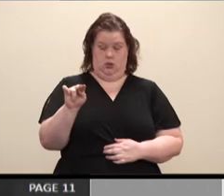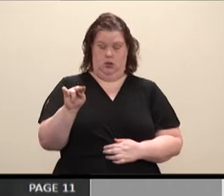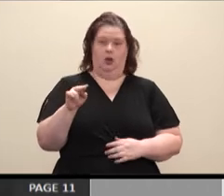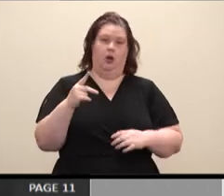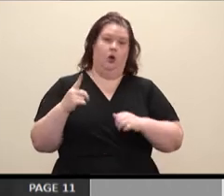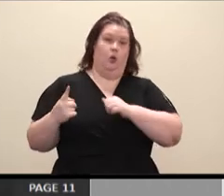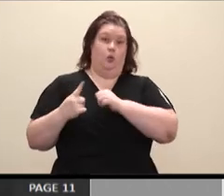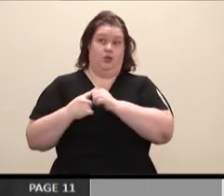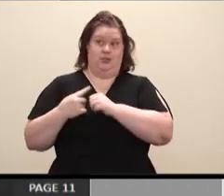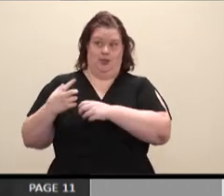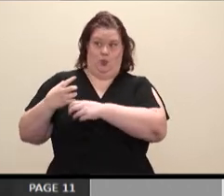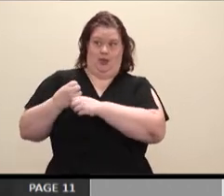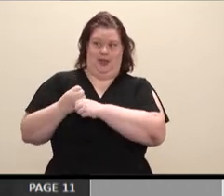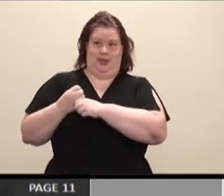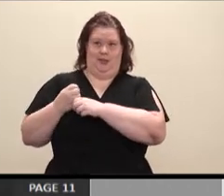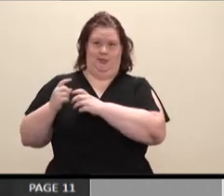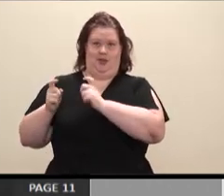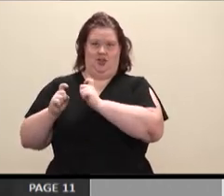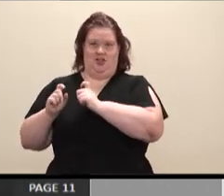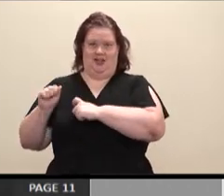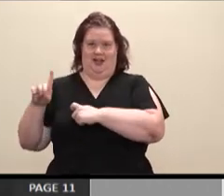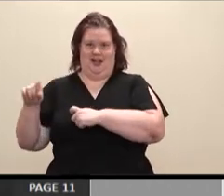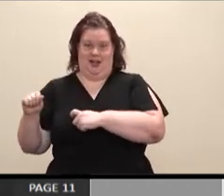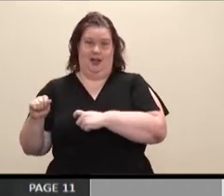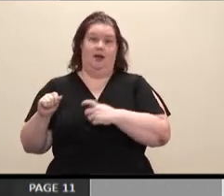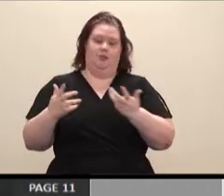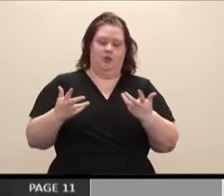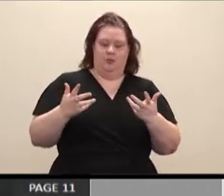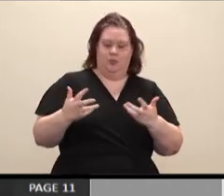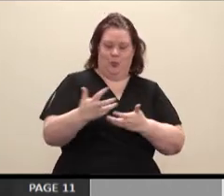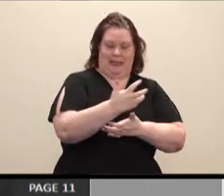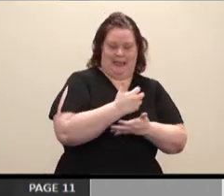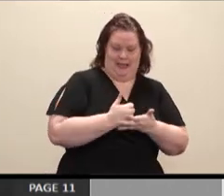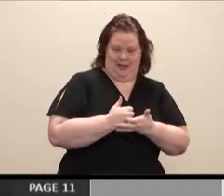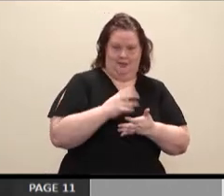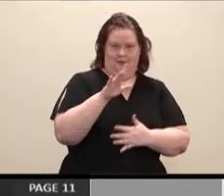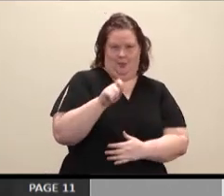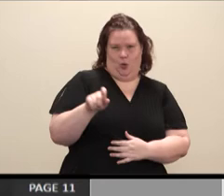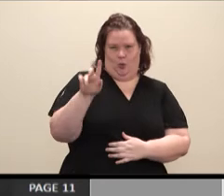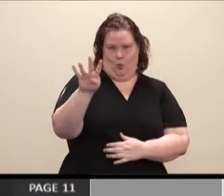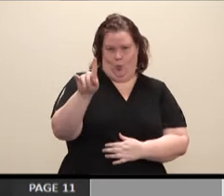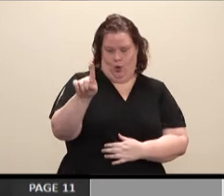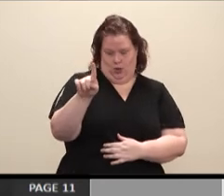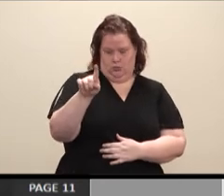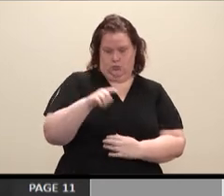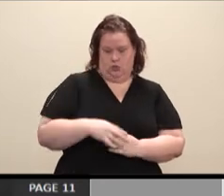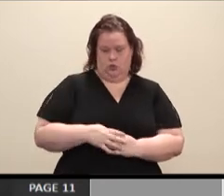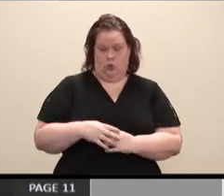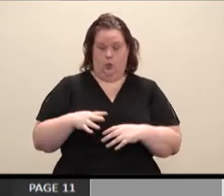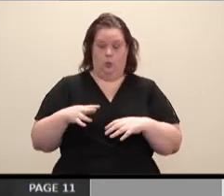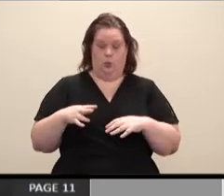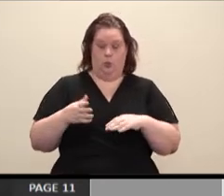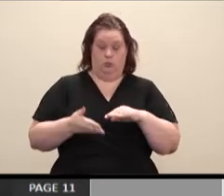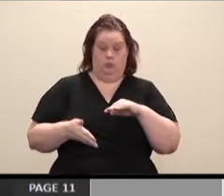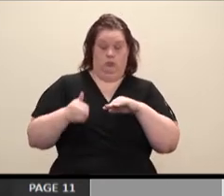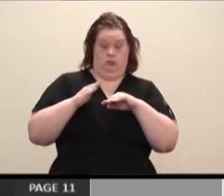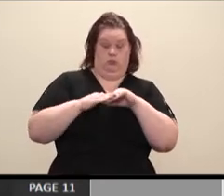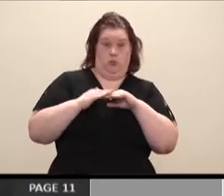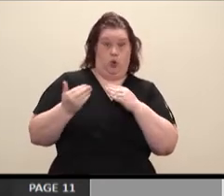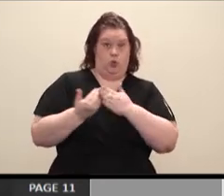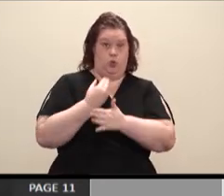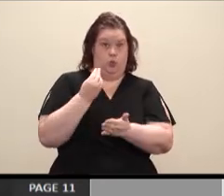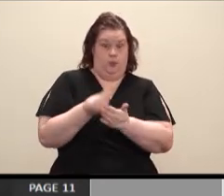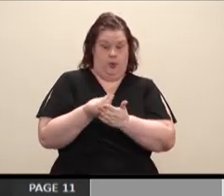ADA. But we ended up getting 5.1 when all was said and done. So we did actually pick up about $400,000 of new